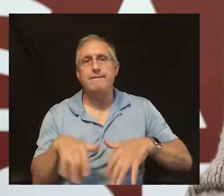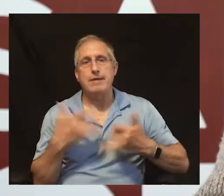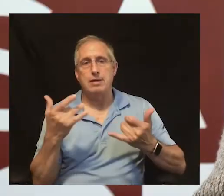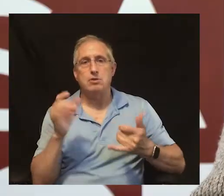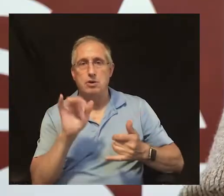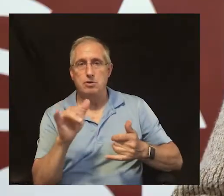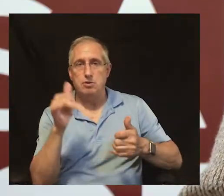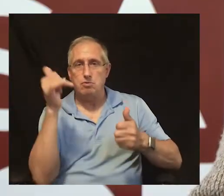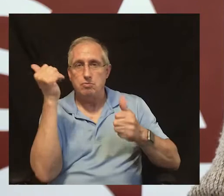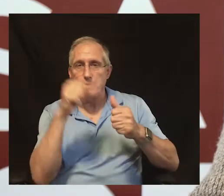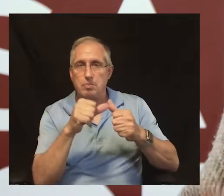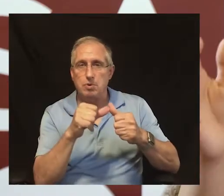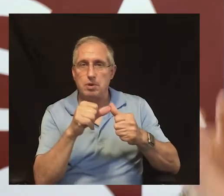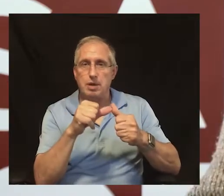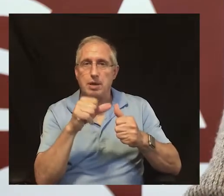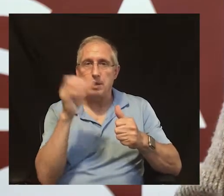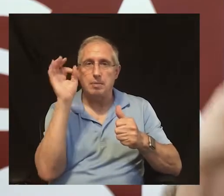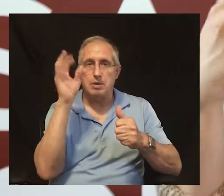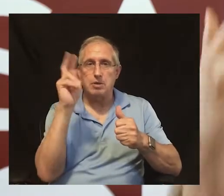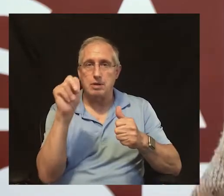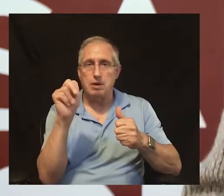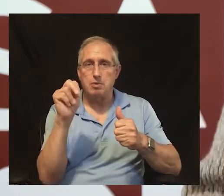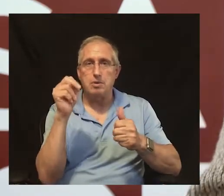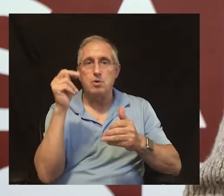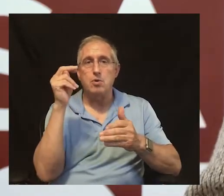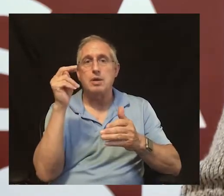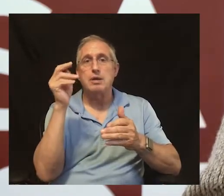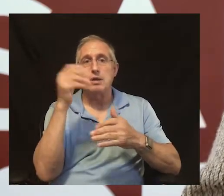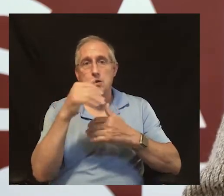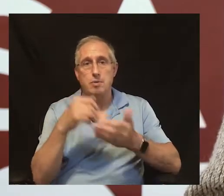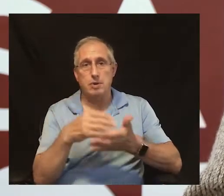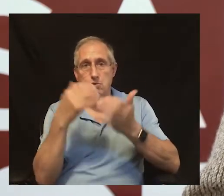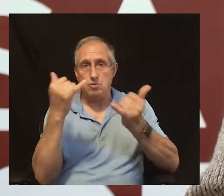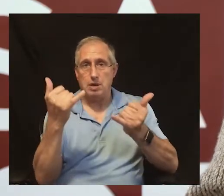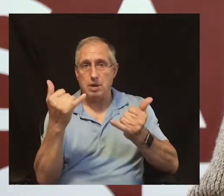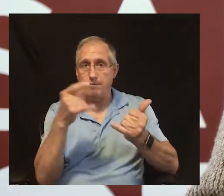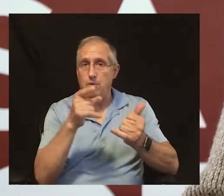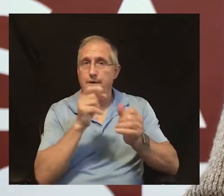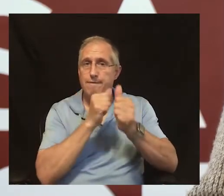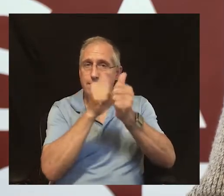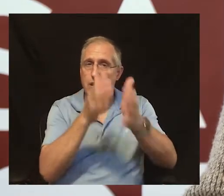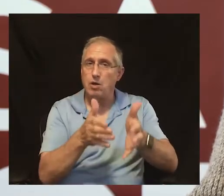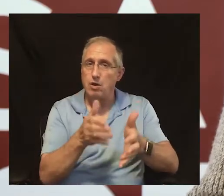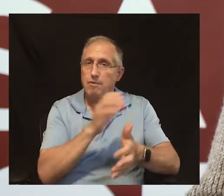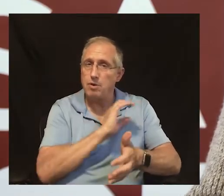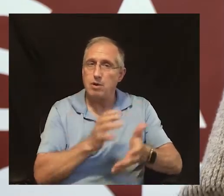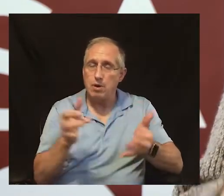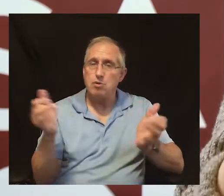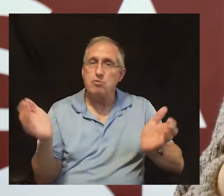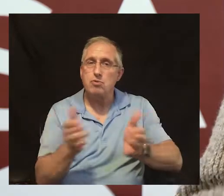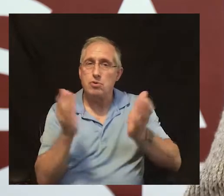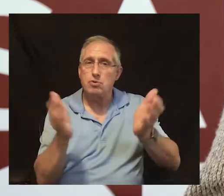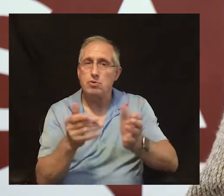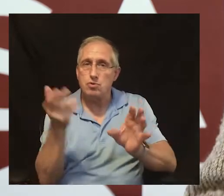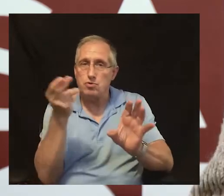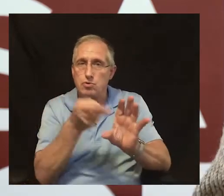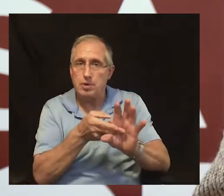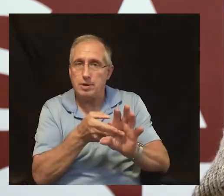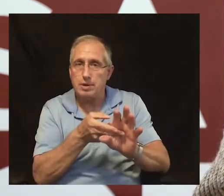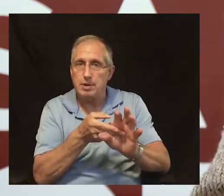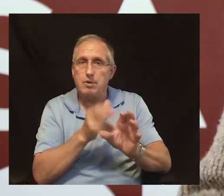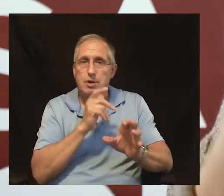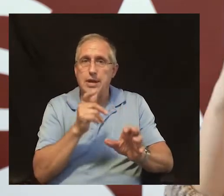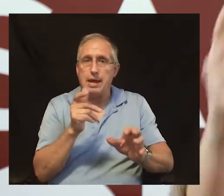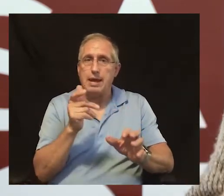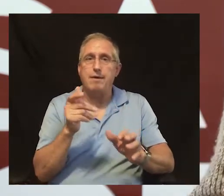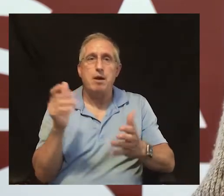pureheart.org/grow events. Also, just a reminder that Pastor Dan will be doing communion at the end of the message. If you are a follower of Christ, we want to encourage you to join